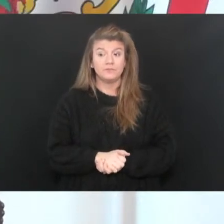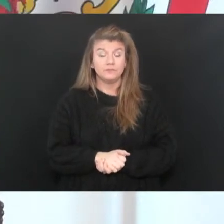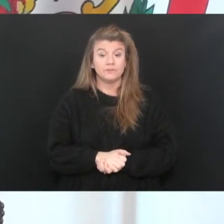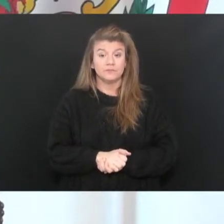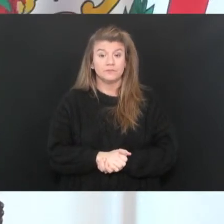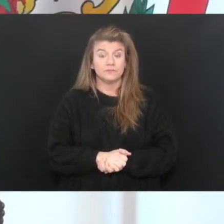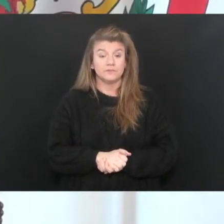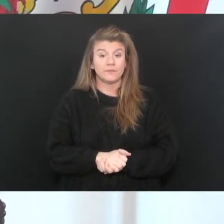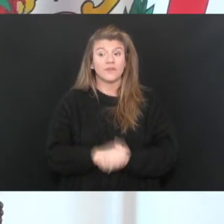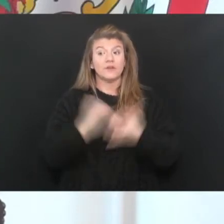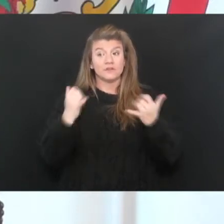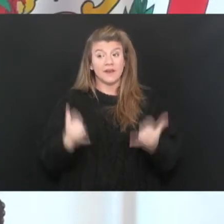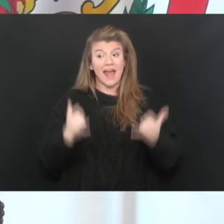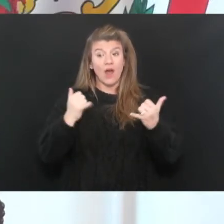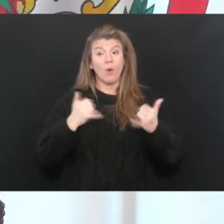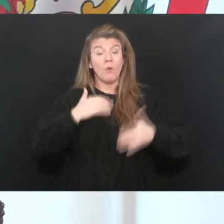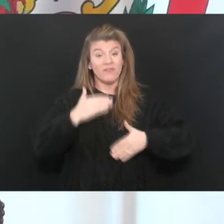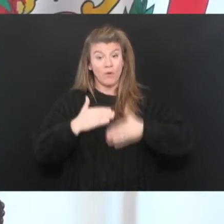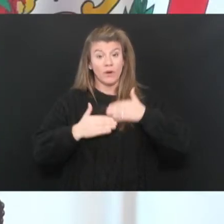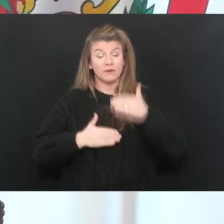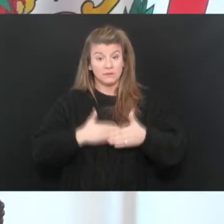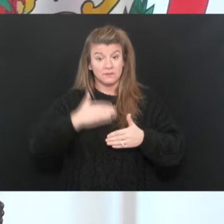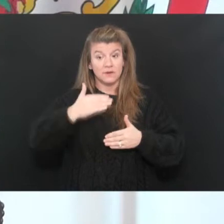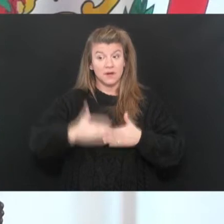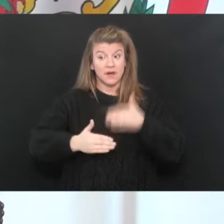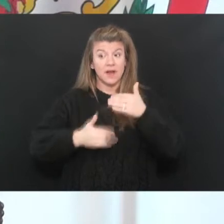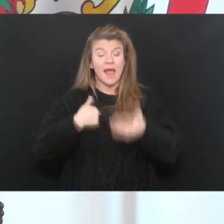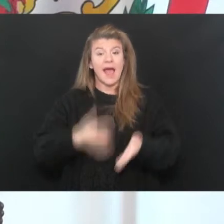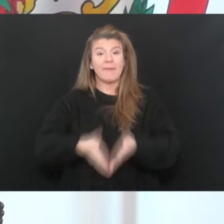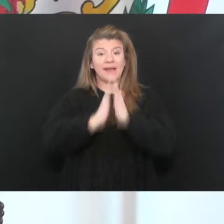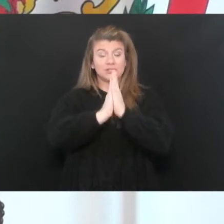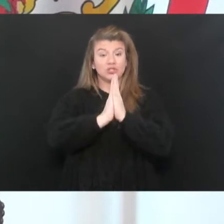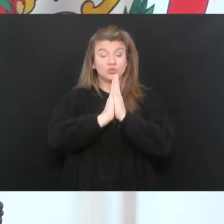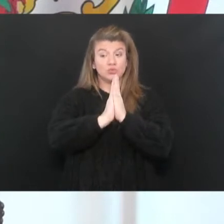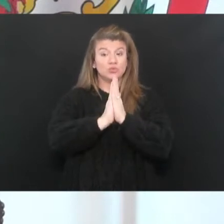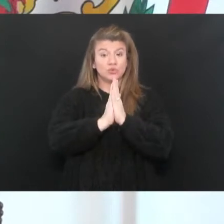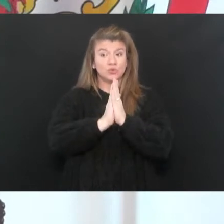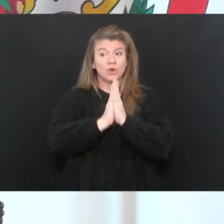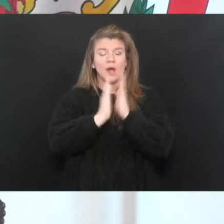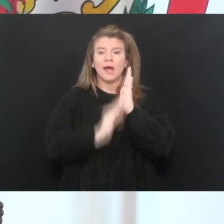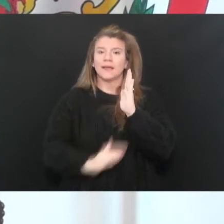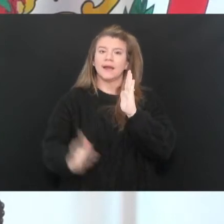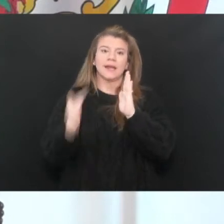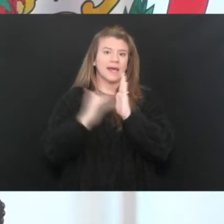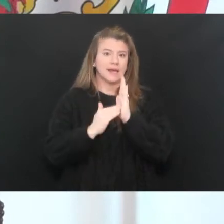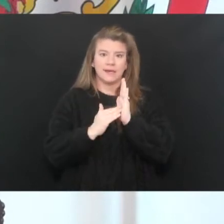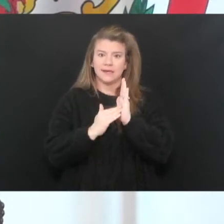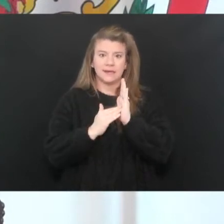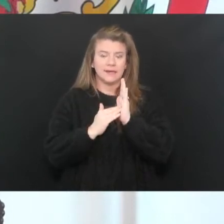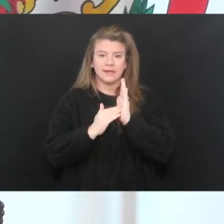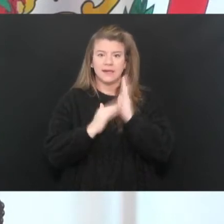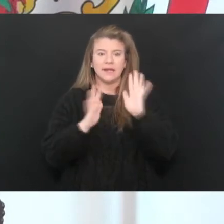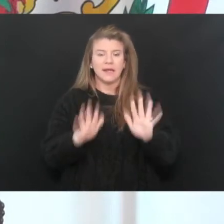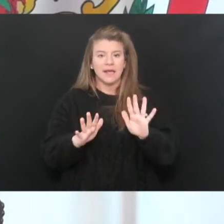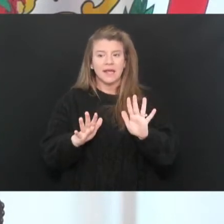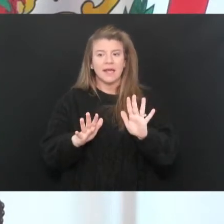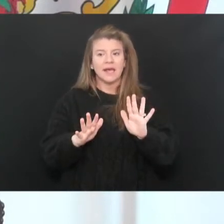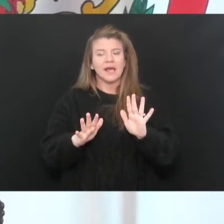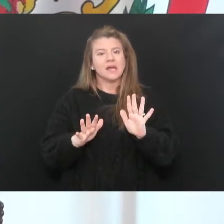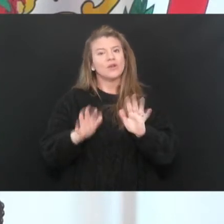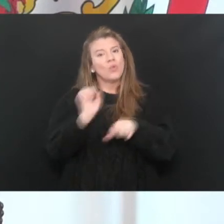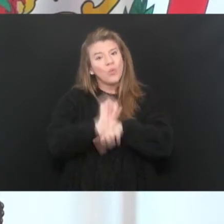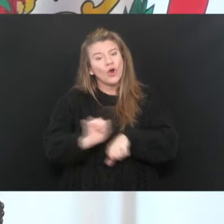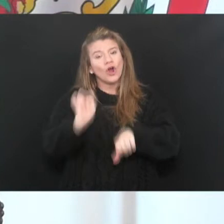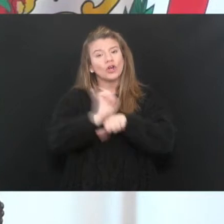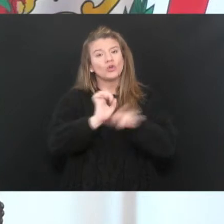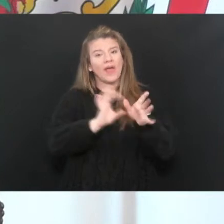as we move forward here and everything, I ask you over and over and over to just pull the rope